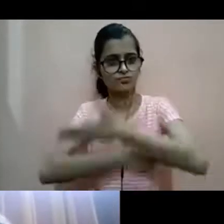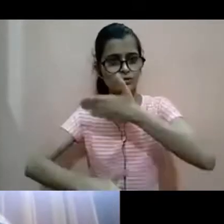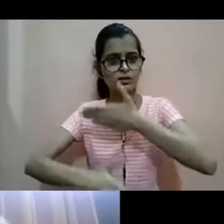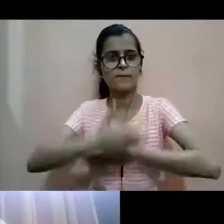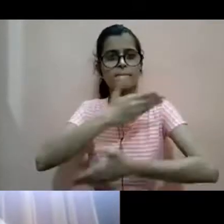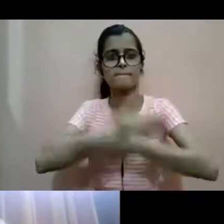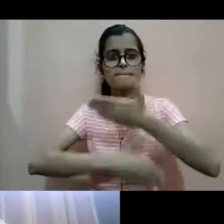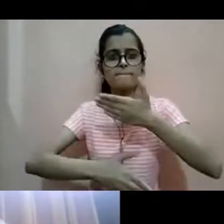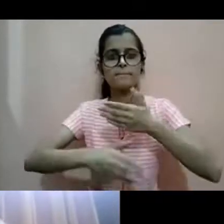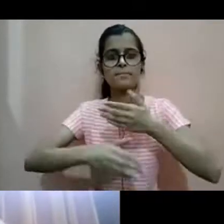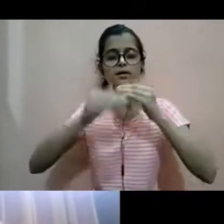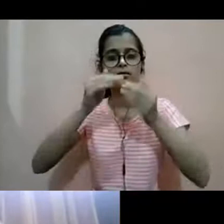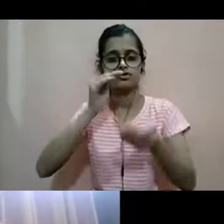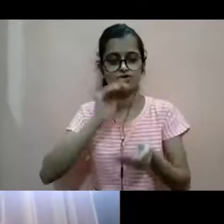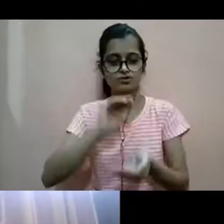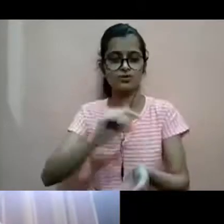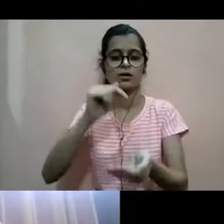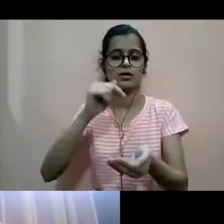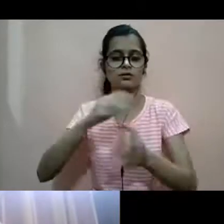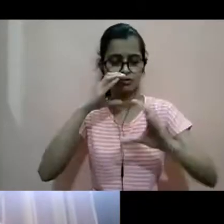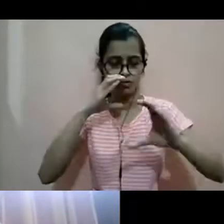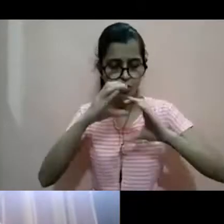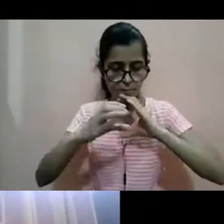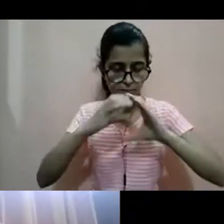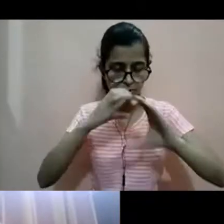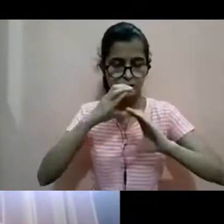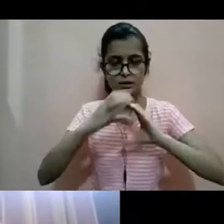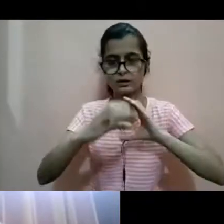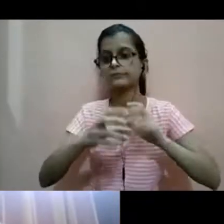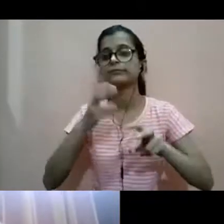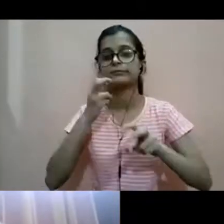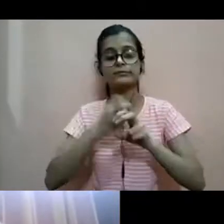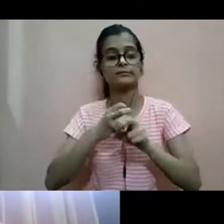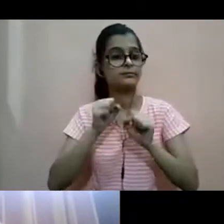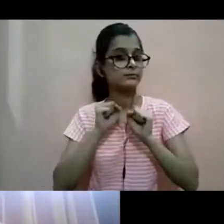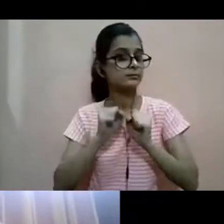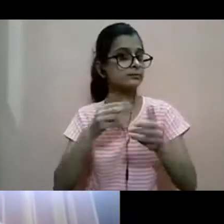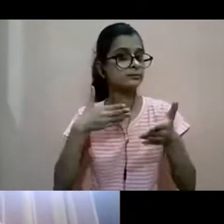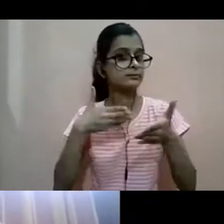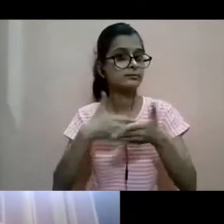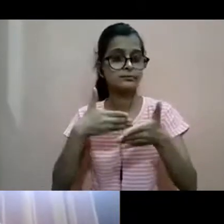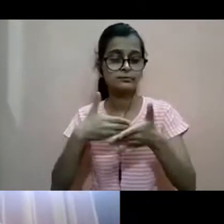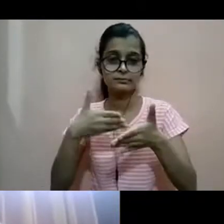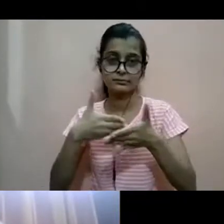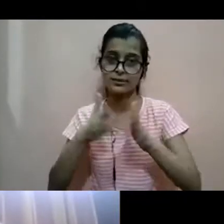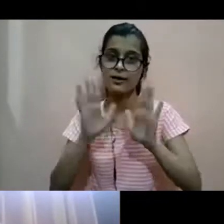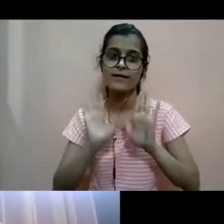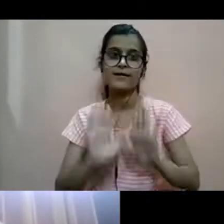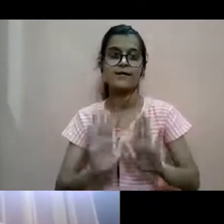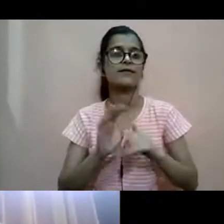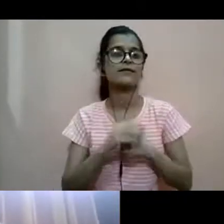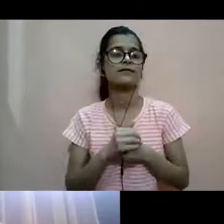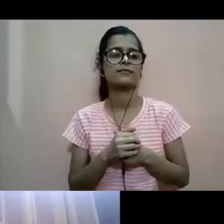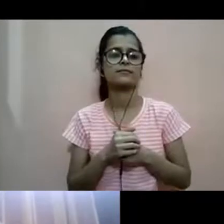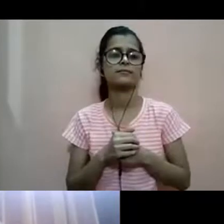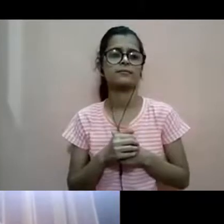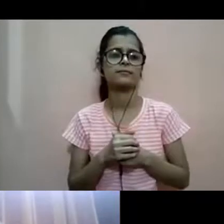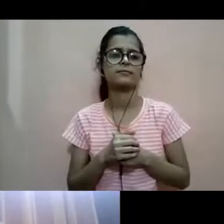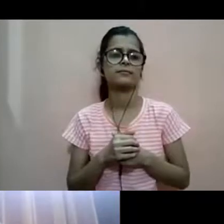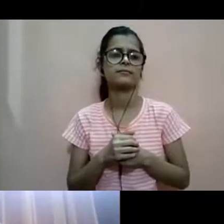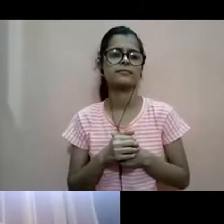can't communicate if they were male rather than female.